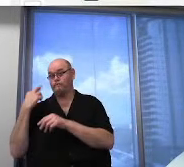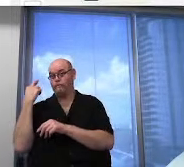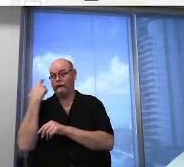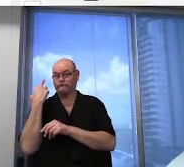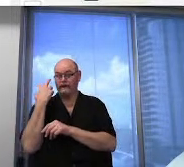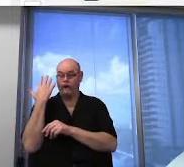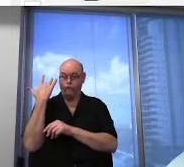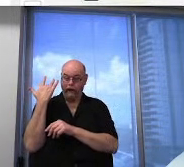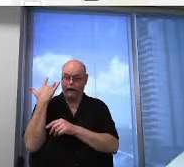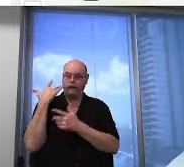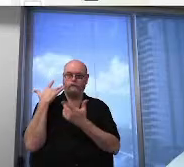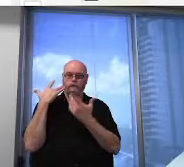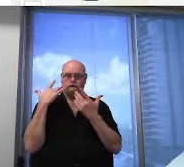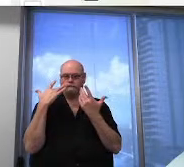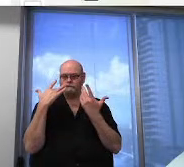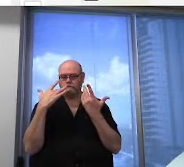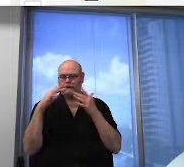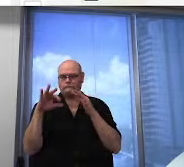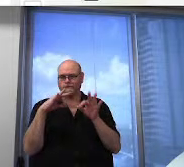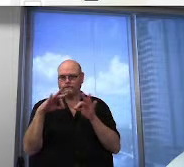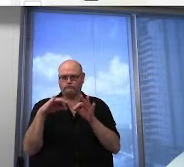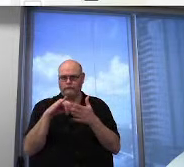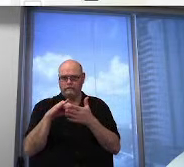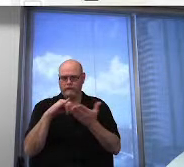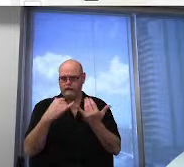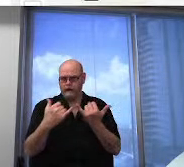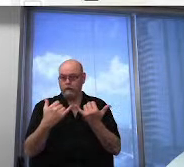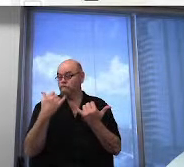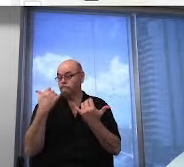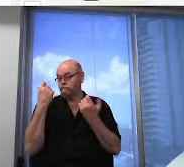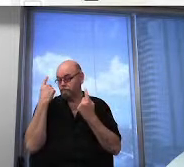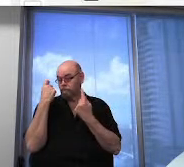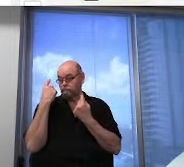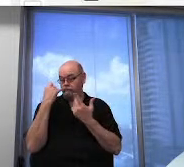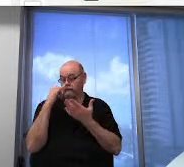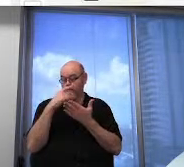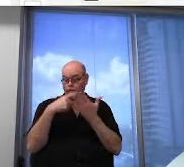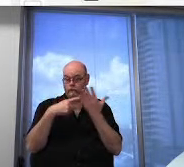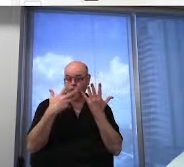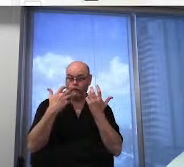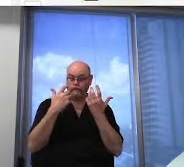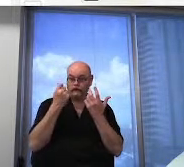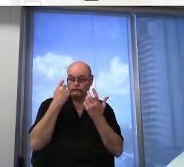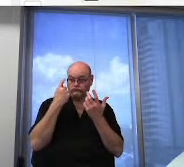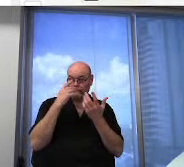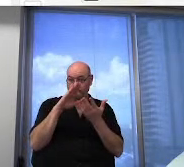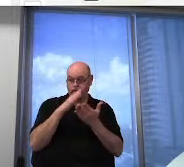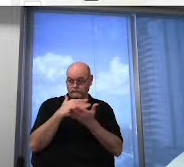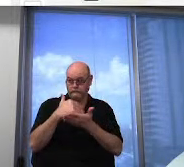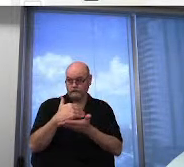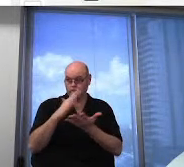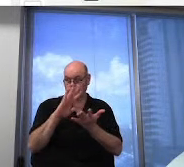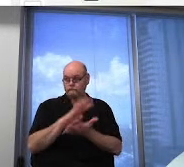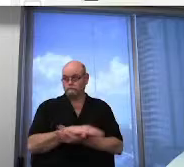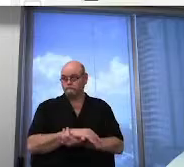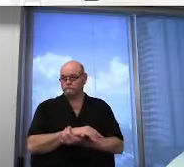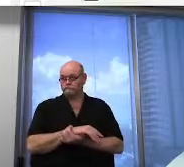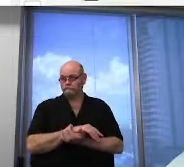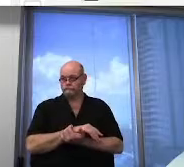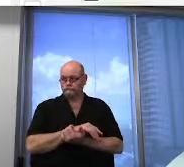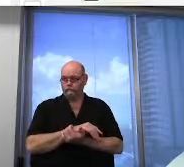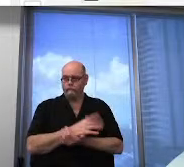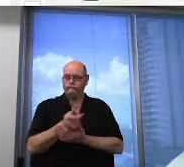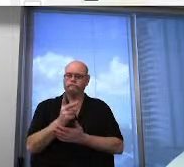the rationale that goes into it. I'm just describing it here. I understand. That's what we're trying to get, is to get an understanding of your budget.